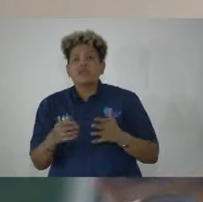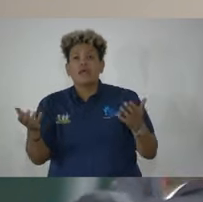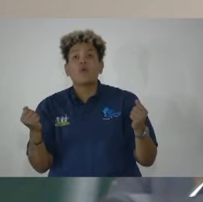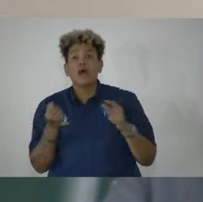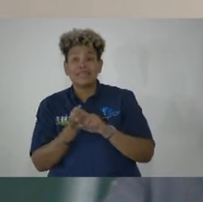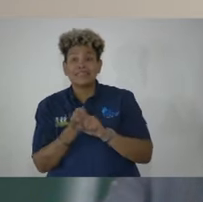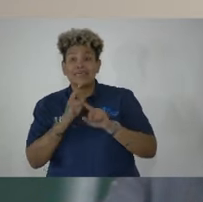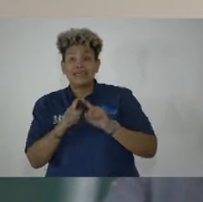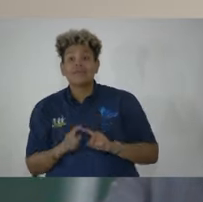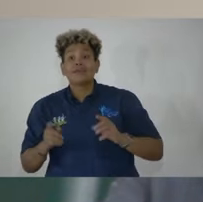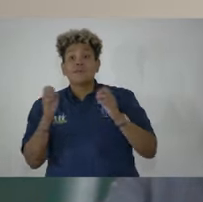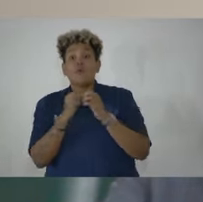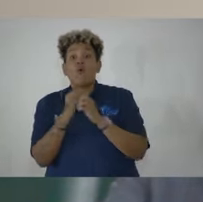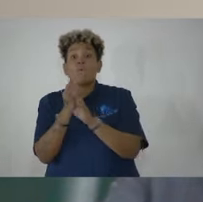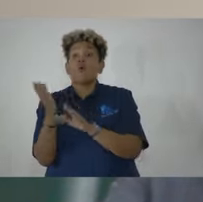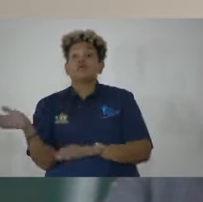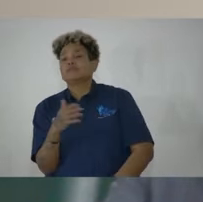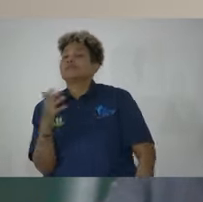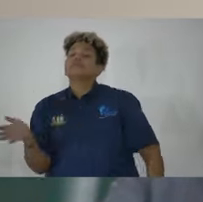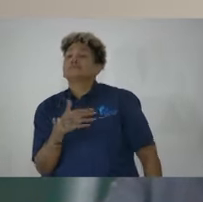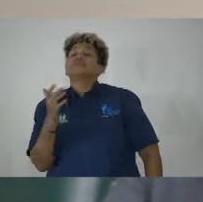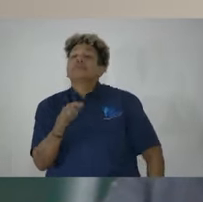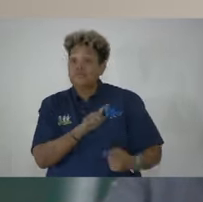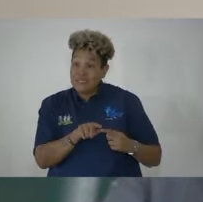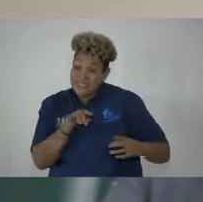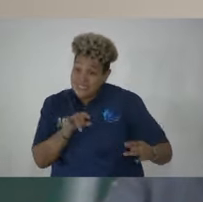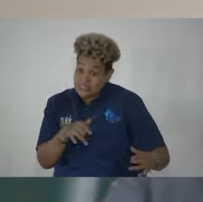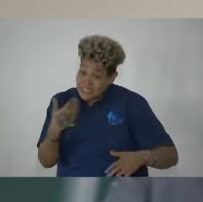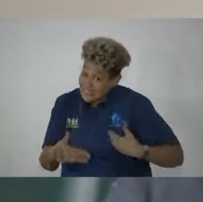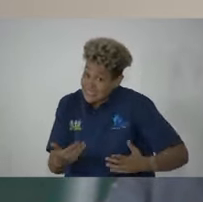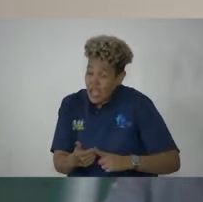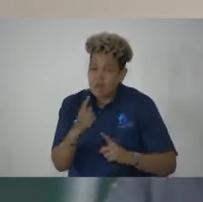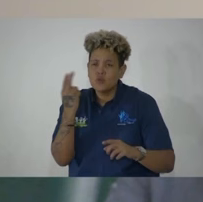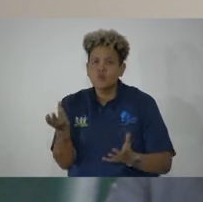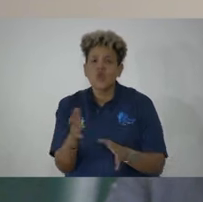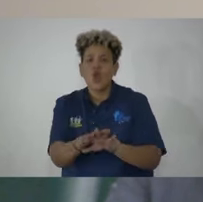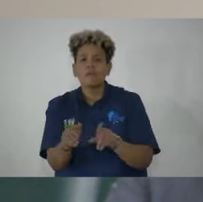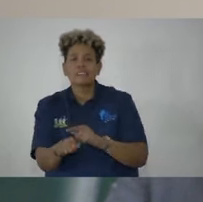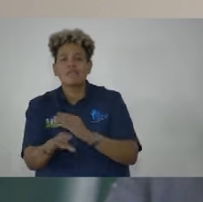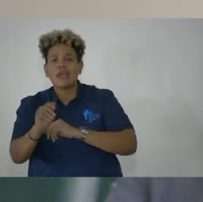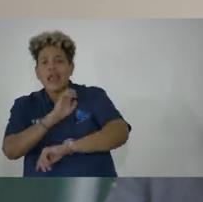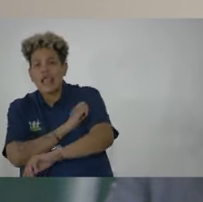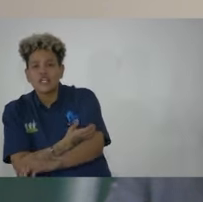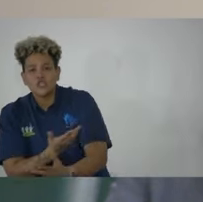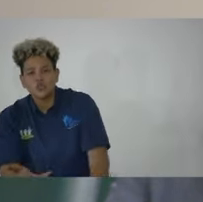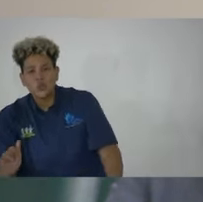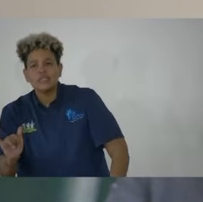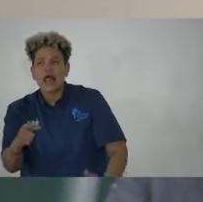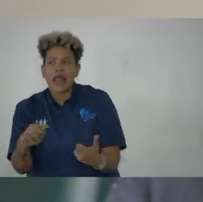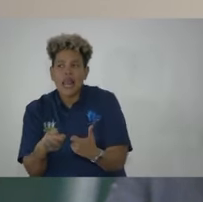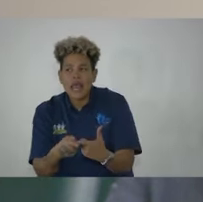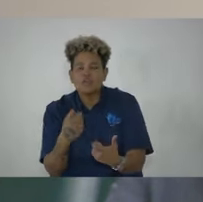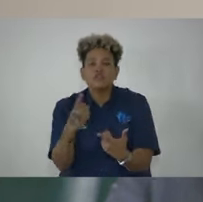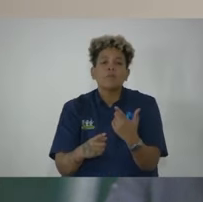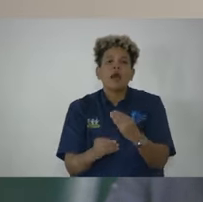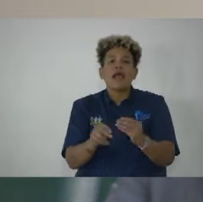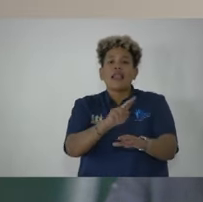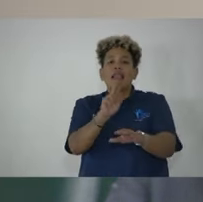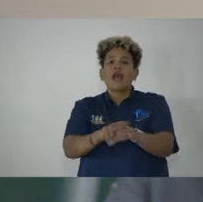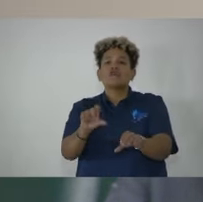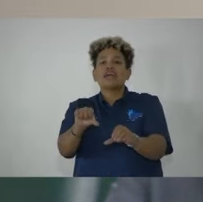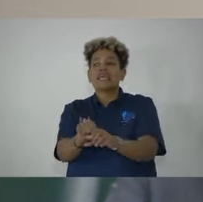units for the fleet and increasing efficiency using a combination of energy sources such as electric and natural